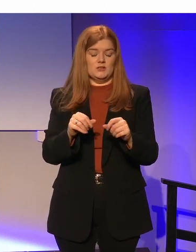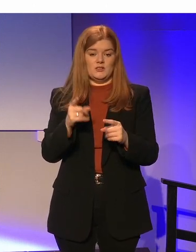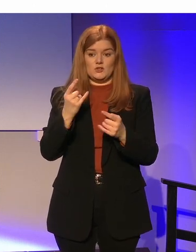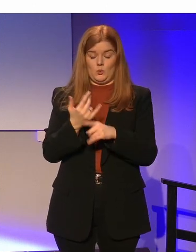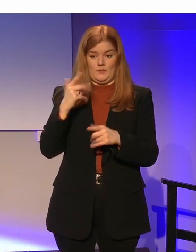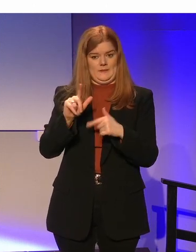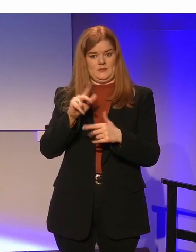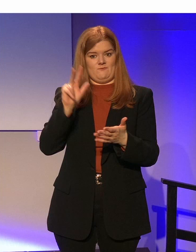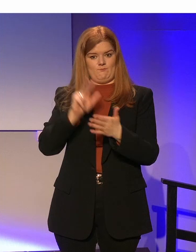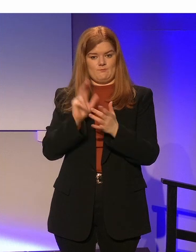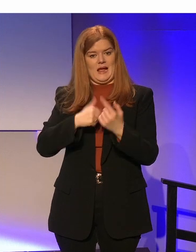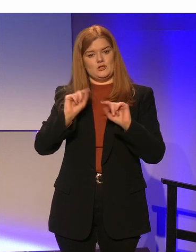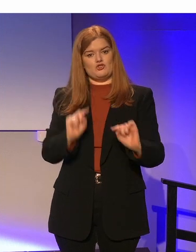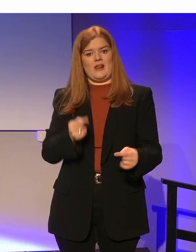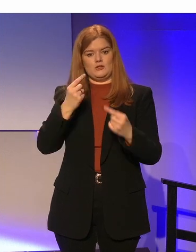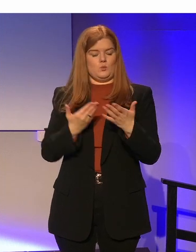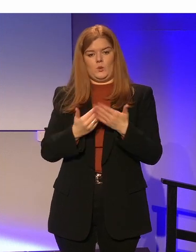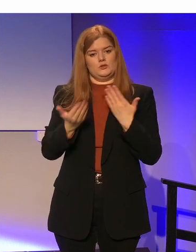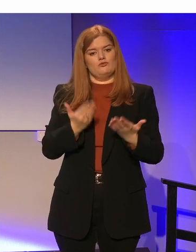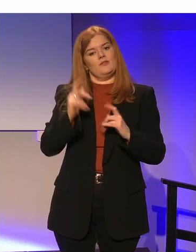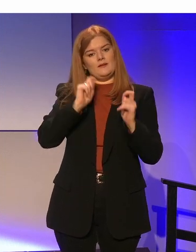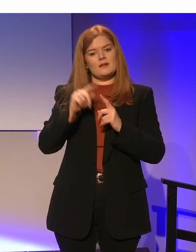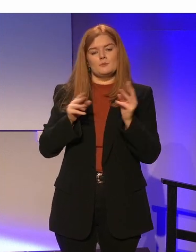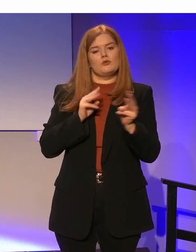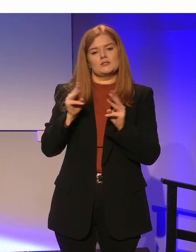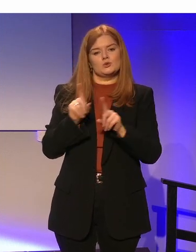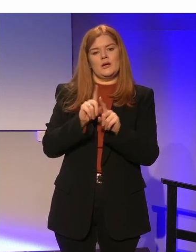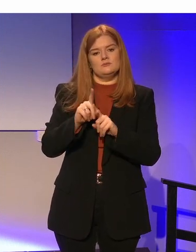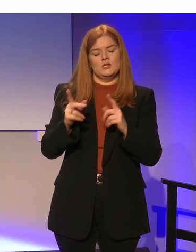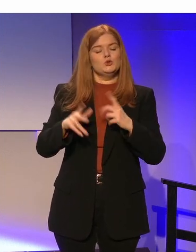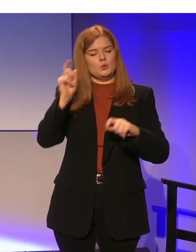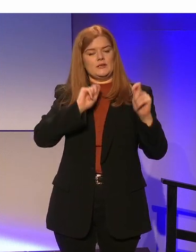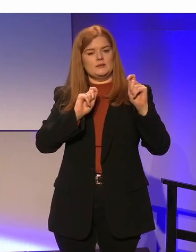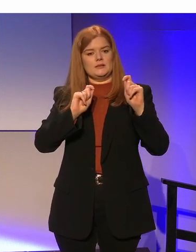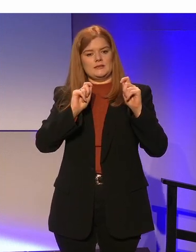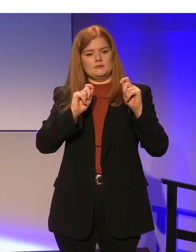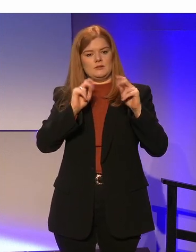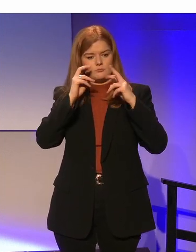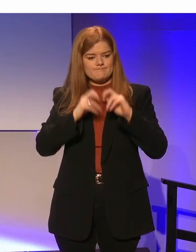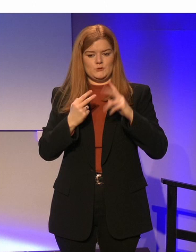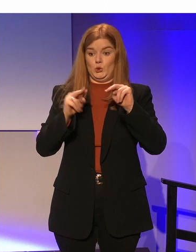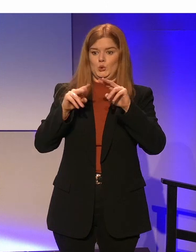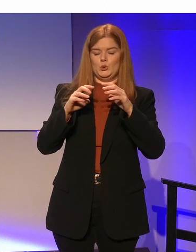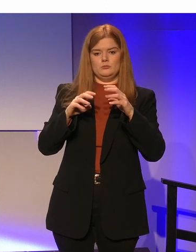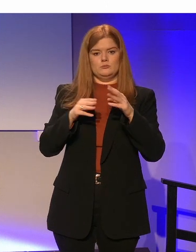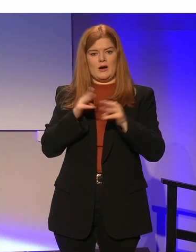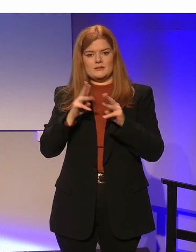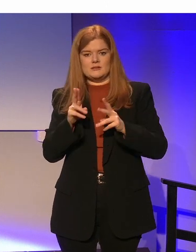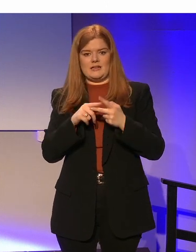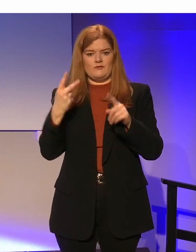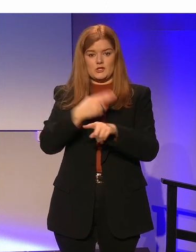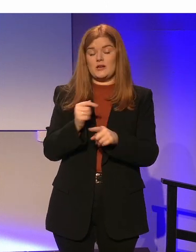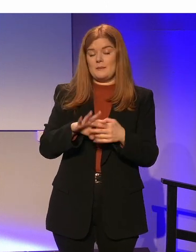it verifies and challenges current thinking and practices. It explores new practices and interventions. And